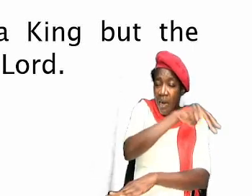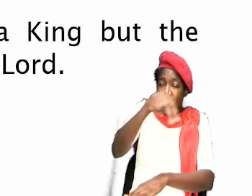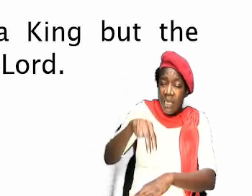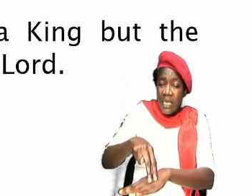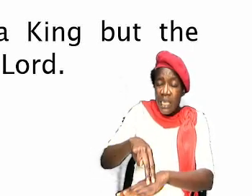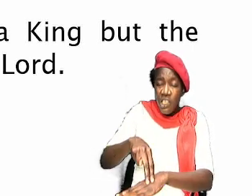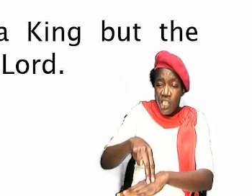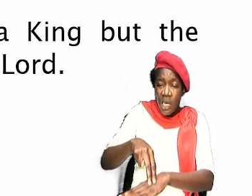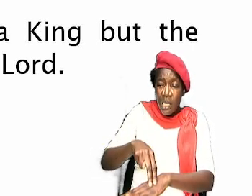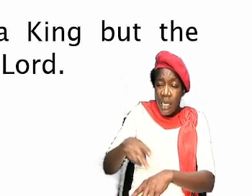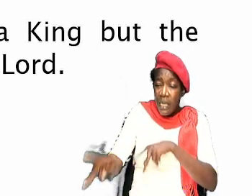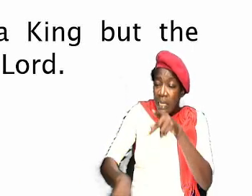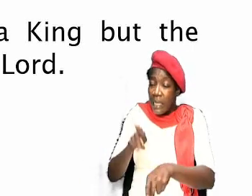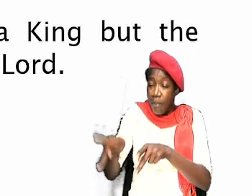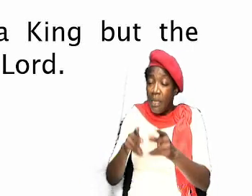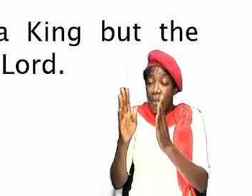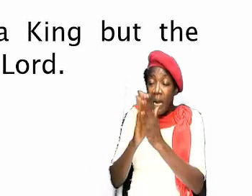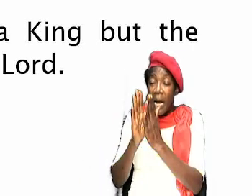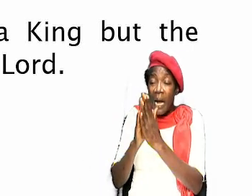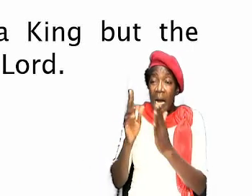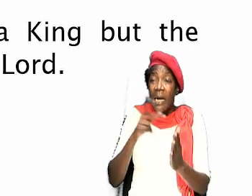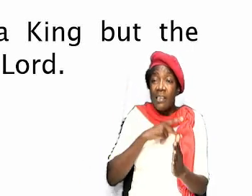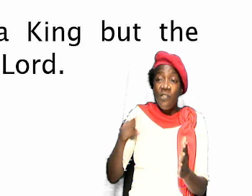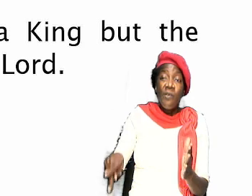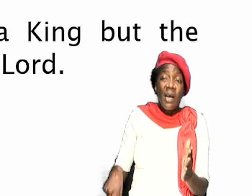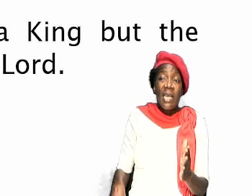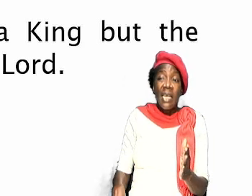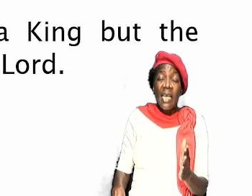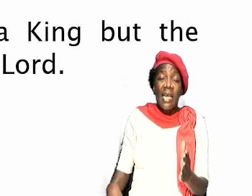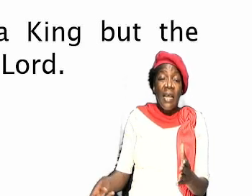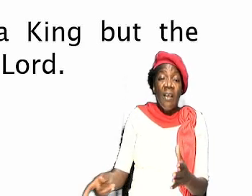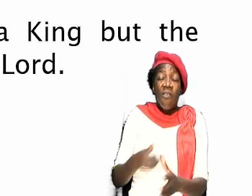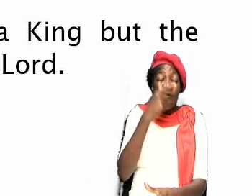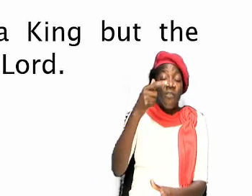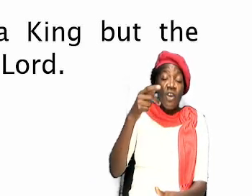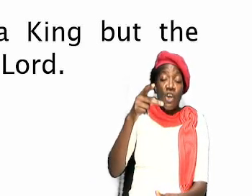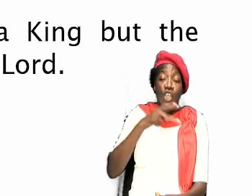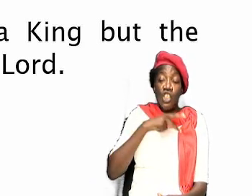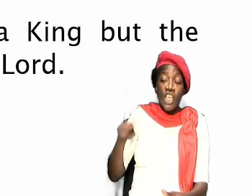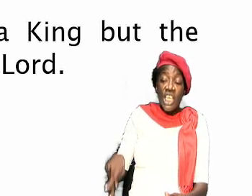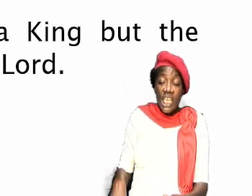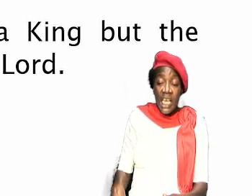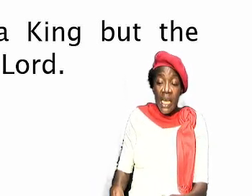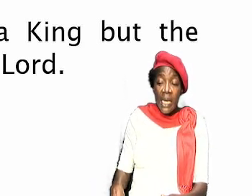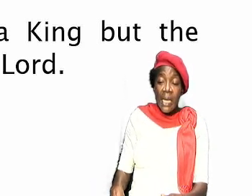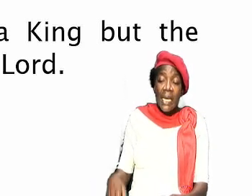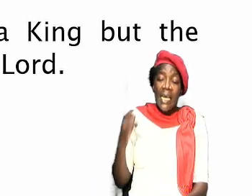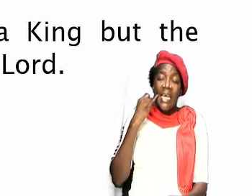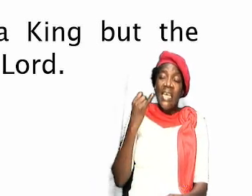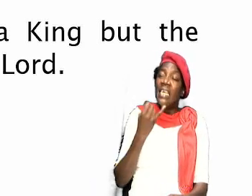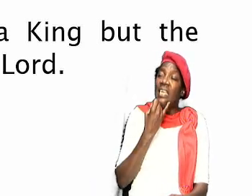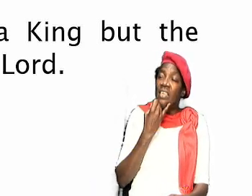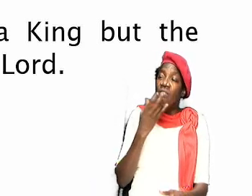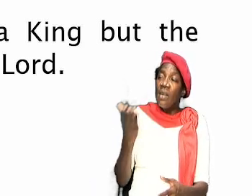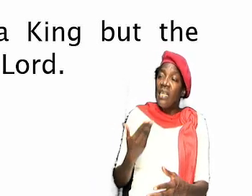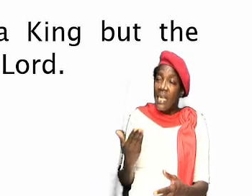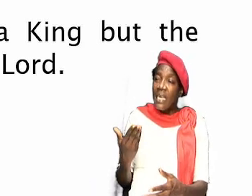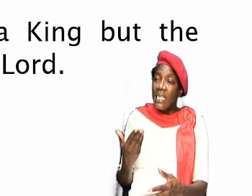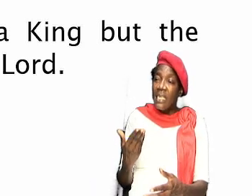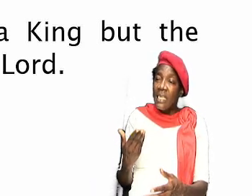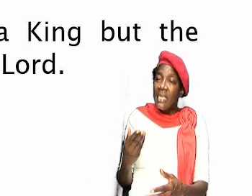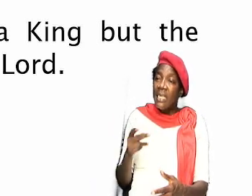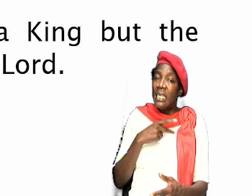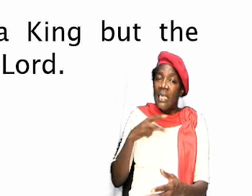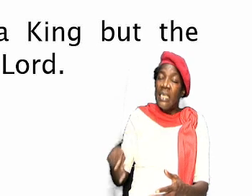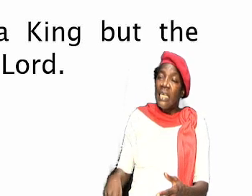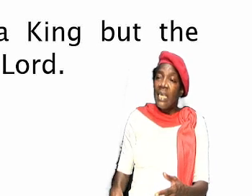It was the people that asked for a king. And the first king that Israel was a king that reflected